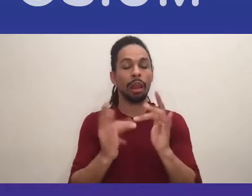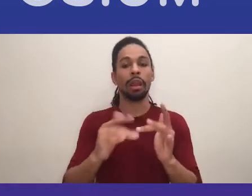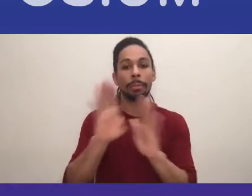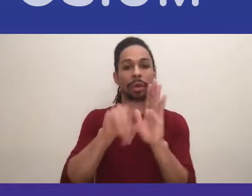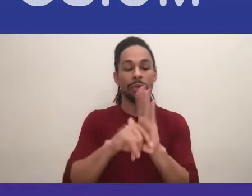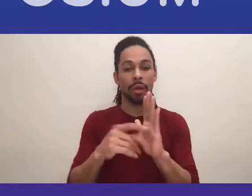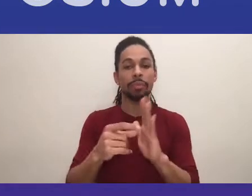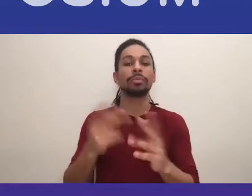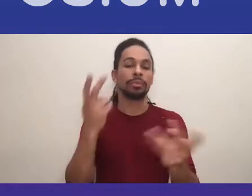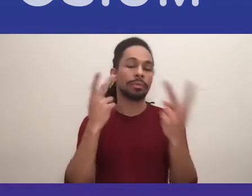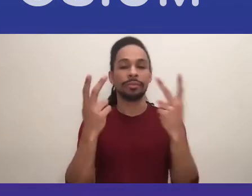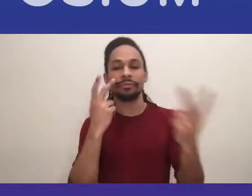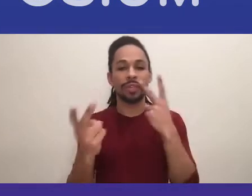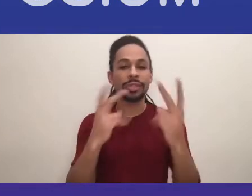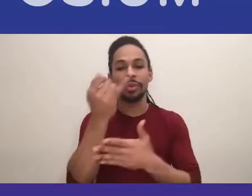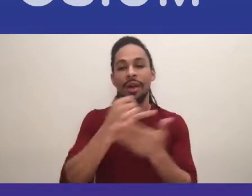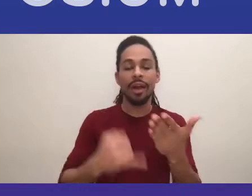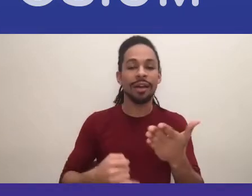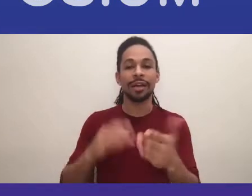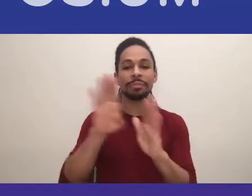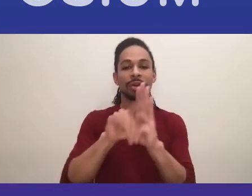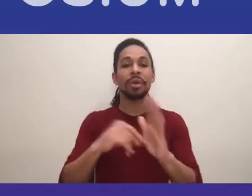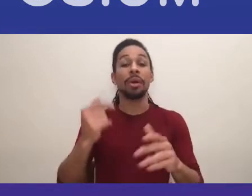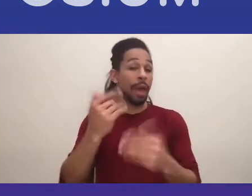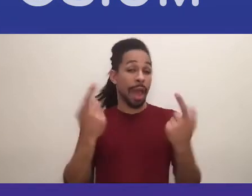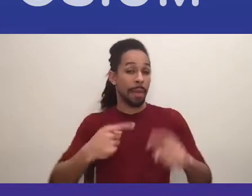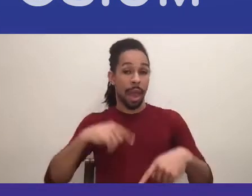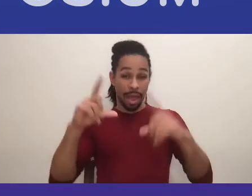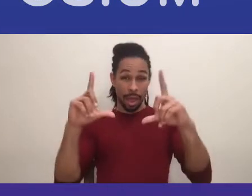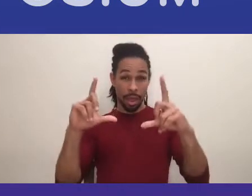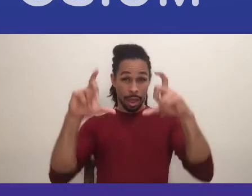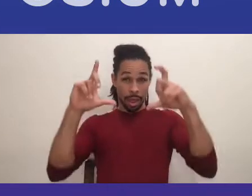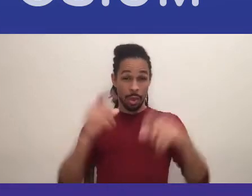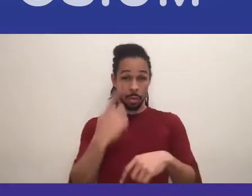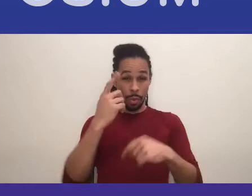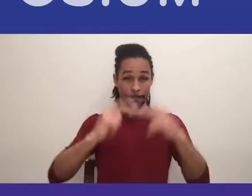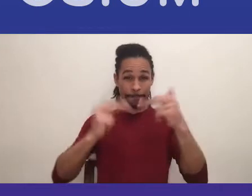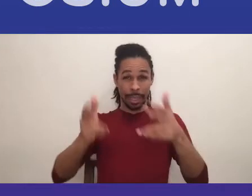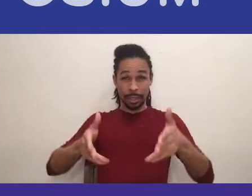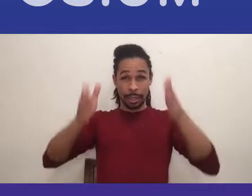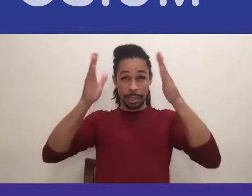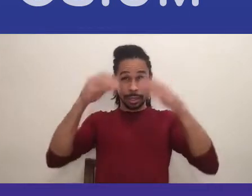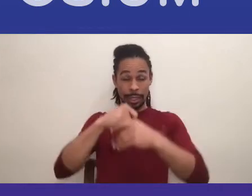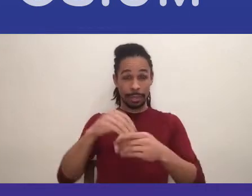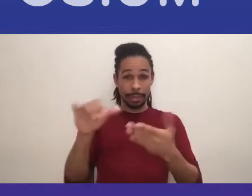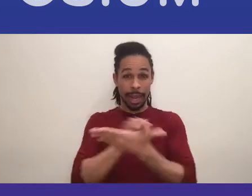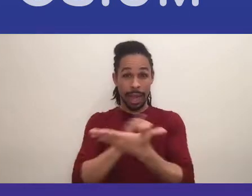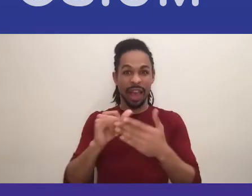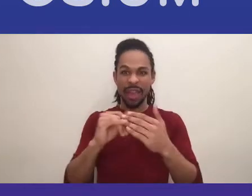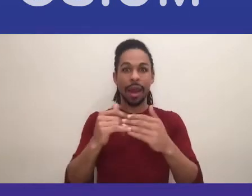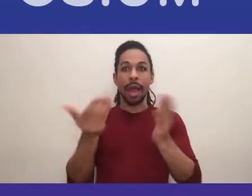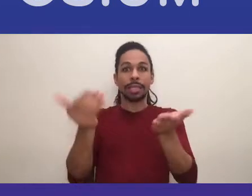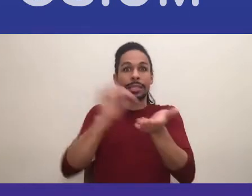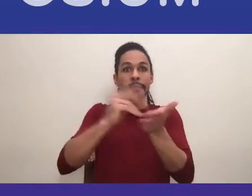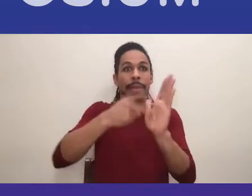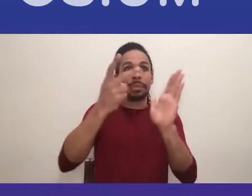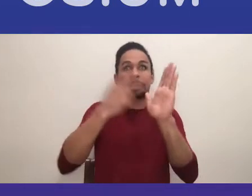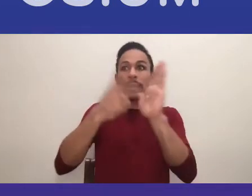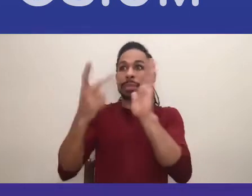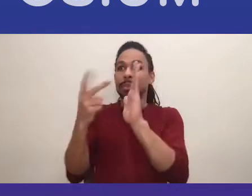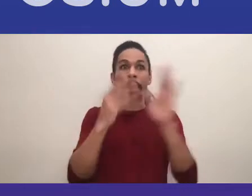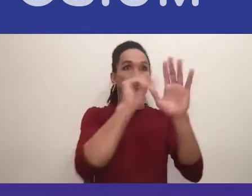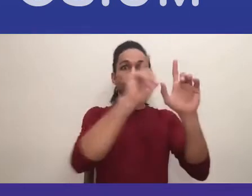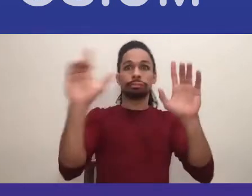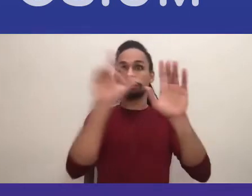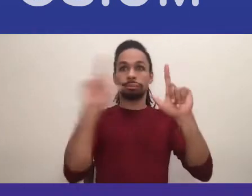I took a photo of one building in Manhattan and then replicated it. So it's like multiple layers of it because it reminded me